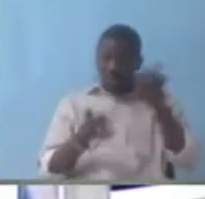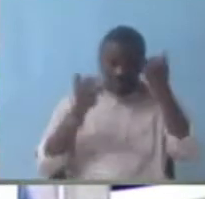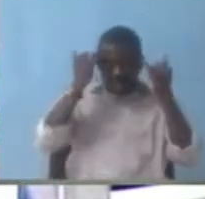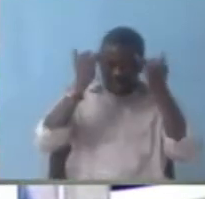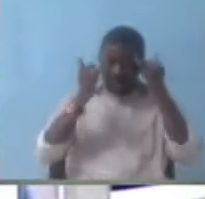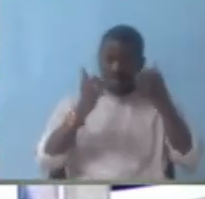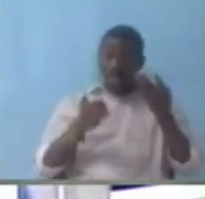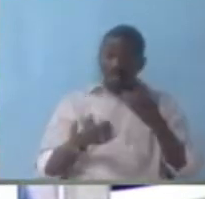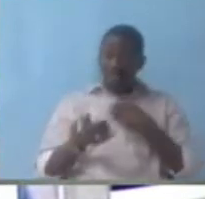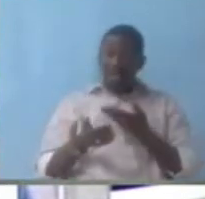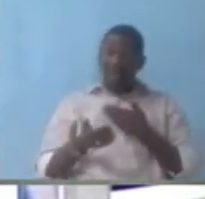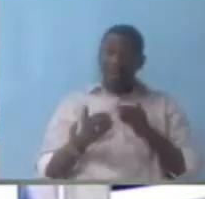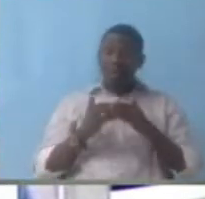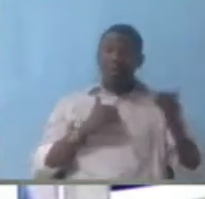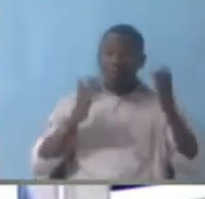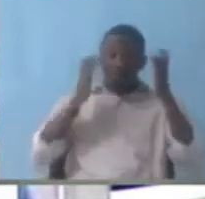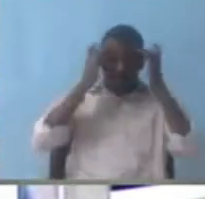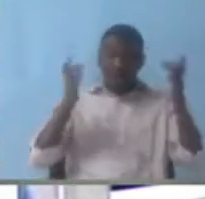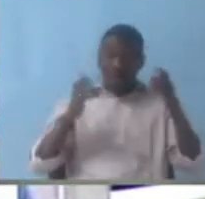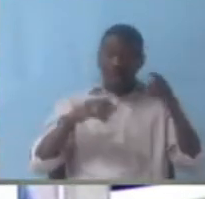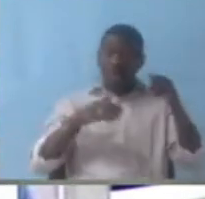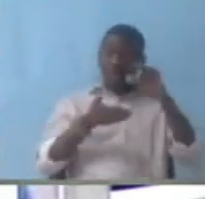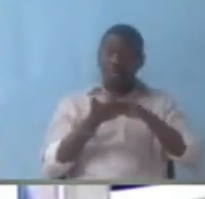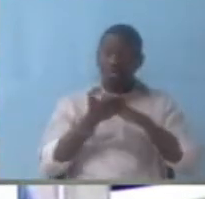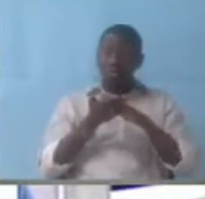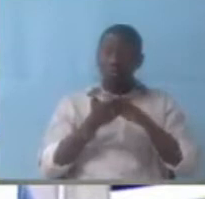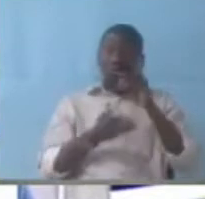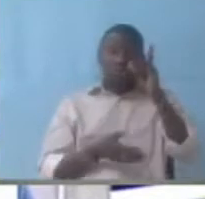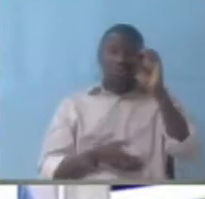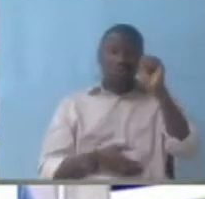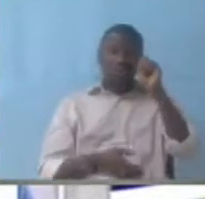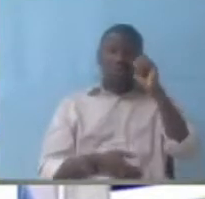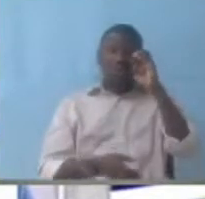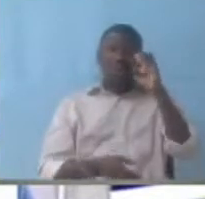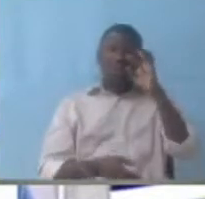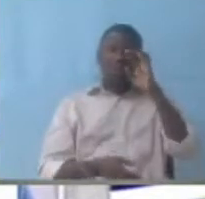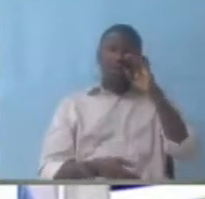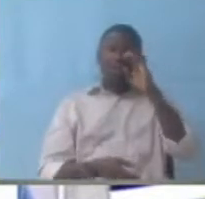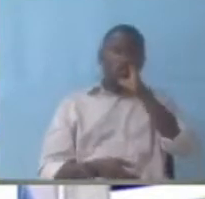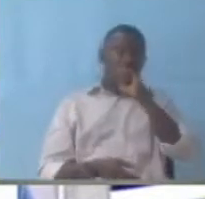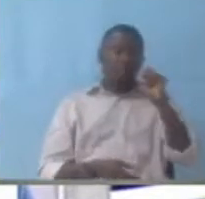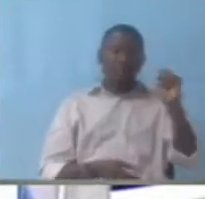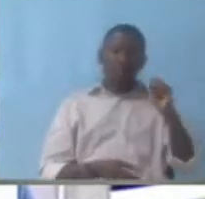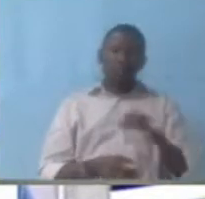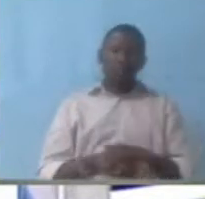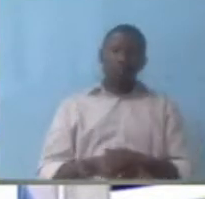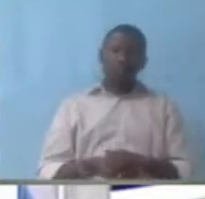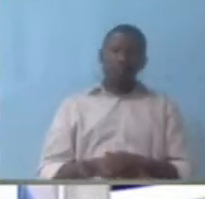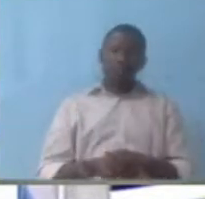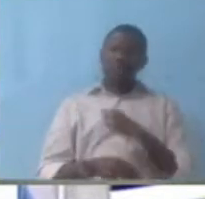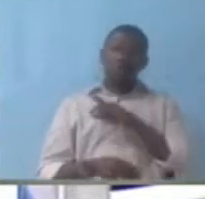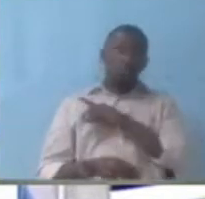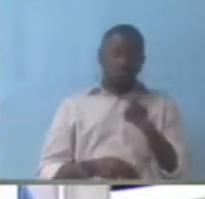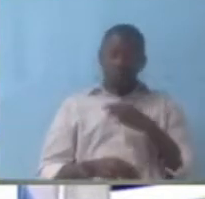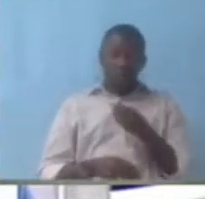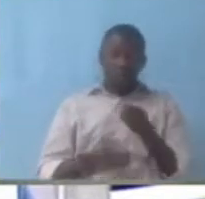much knowledge on decrees. Member itandila kutonya tonya ye londo zoro nyin decree la kotole. No, they did not come up with a draft. They asked